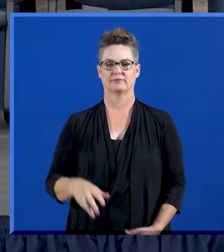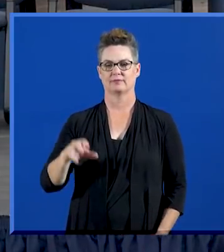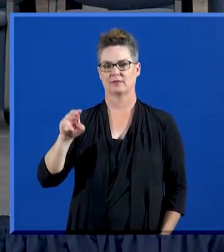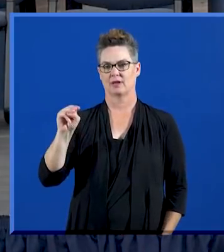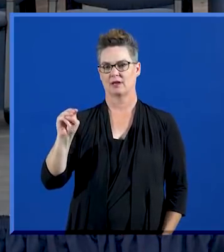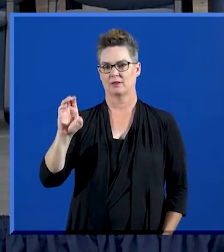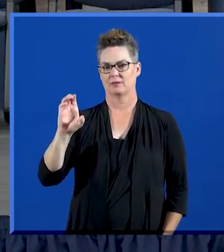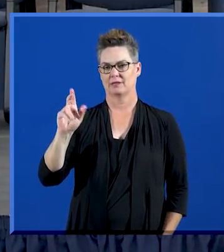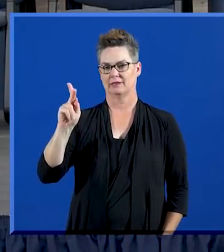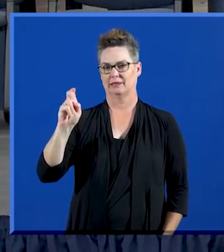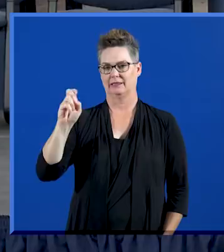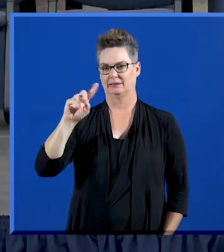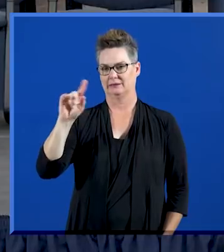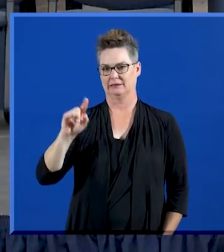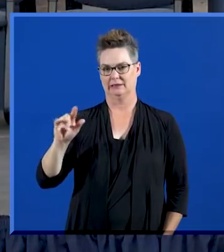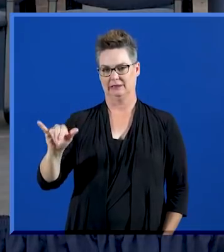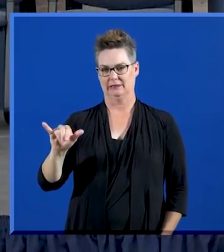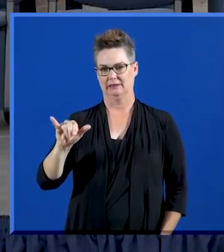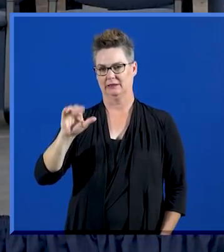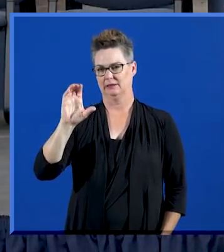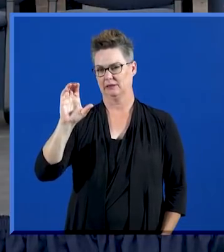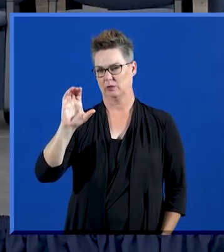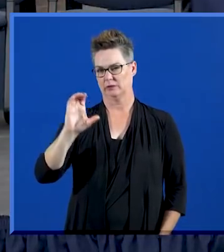Mackenzie Cohen.